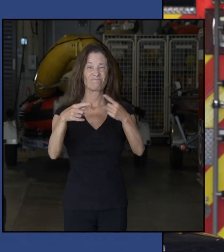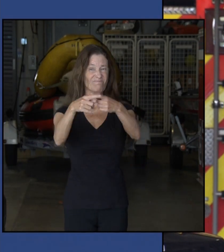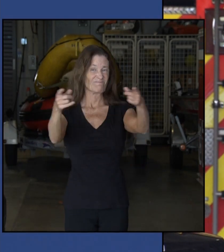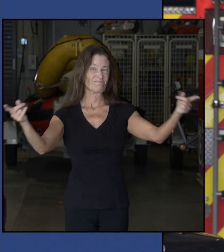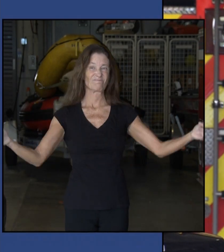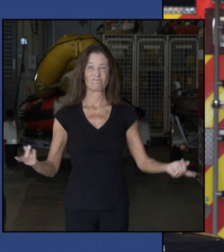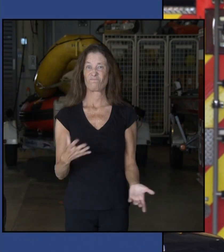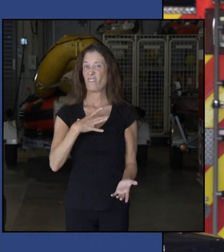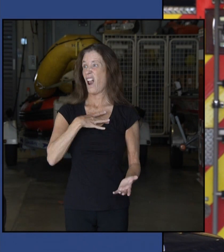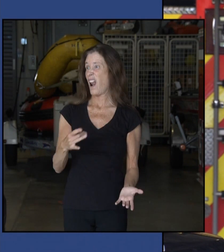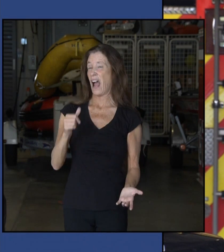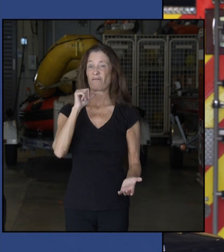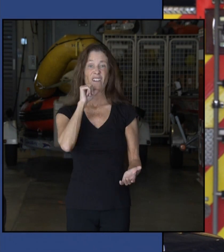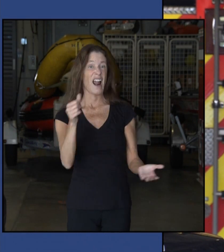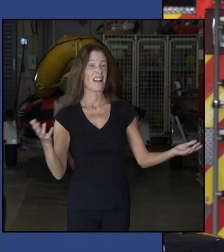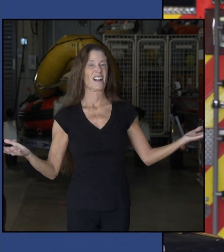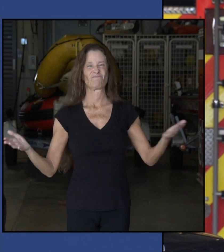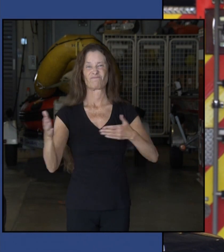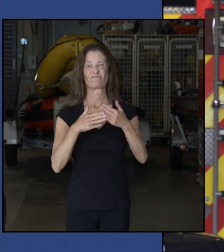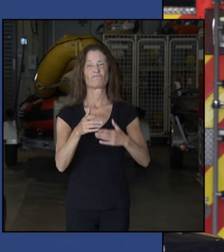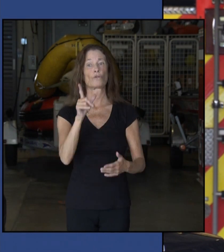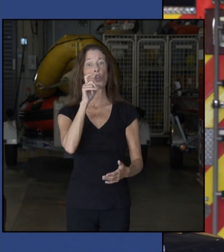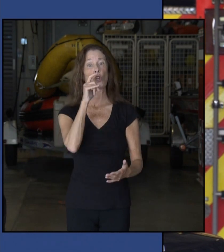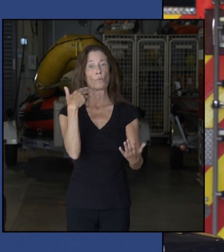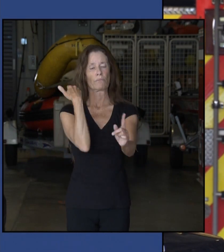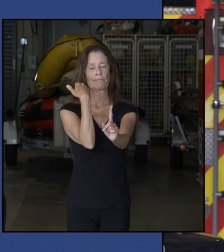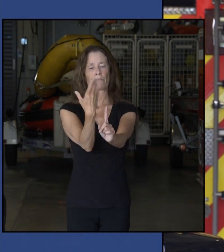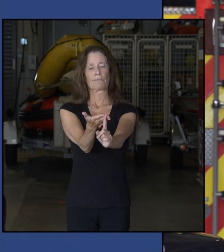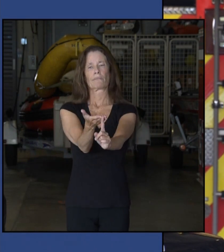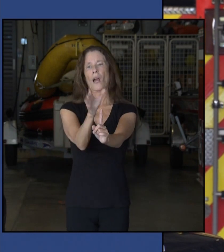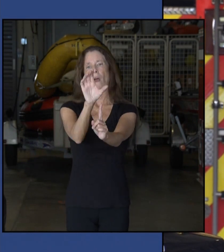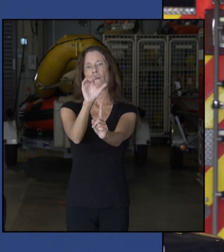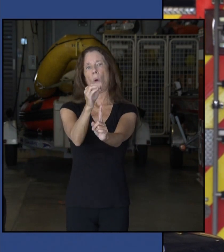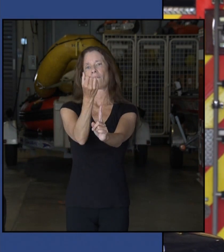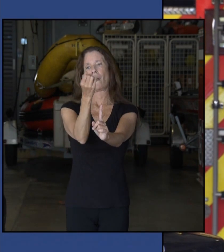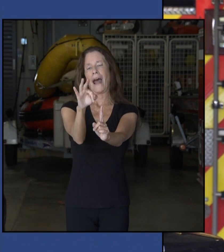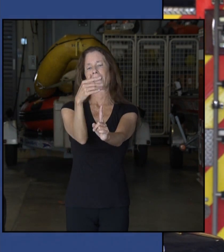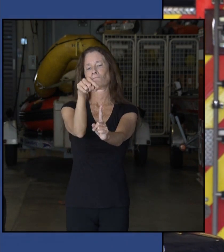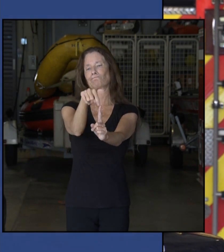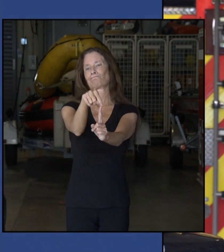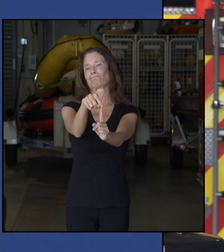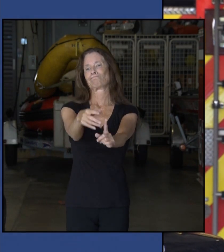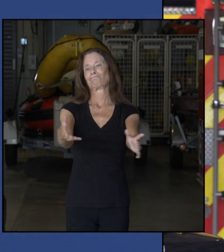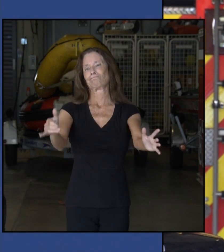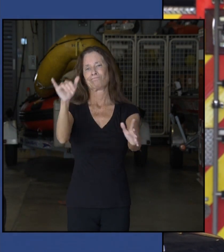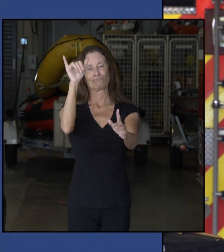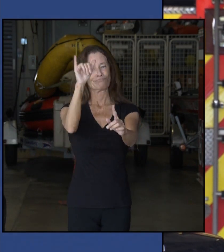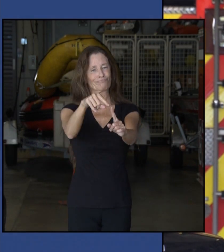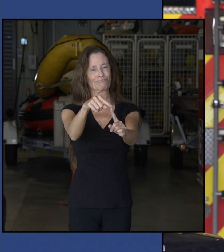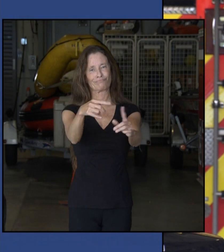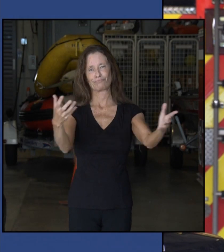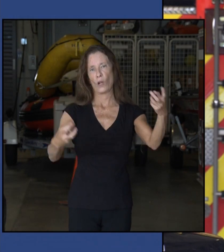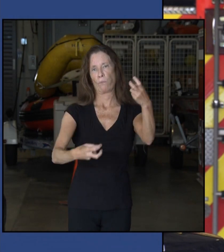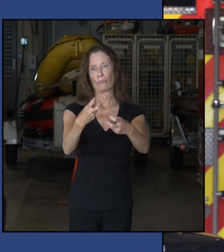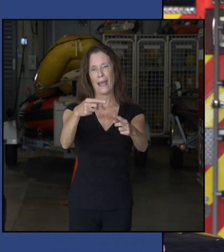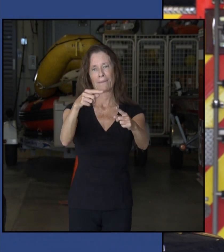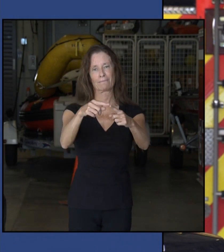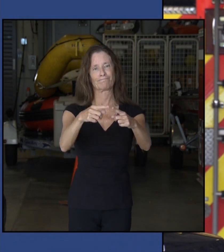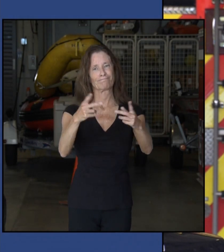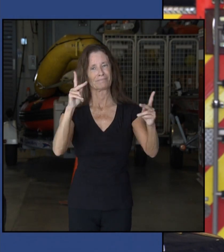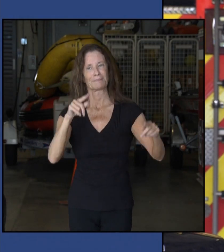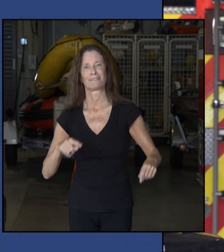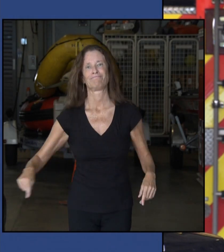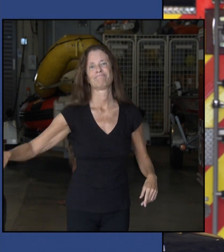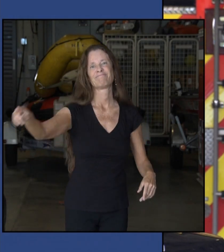the virus, and all of us Pennsylvanians, Americans have to pull together, and it calls for some sacrifice and a willingness to